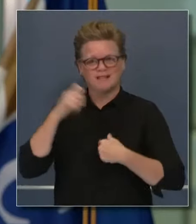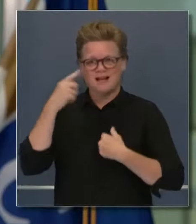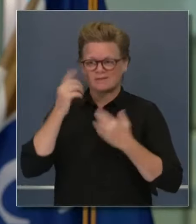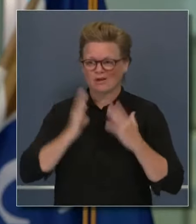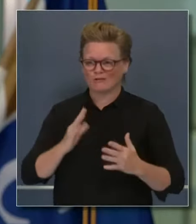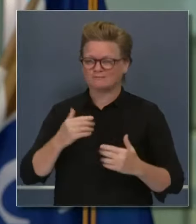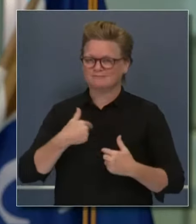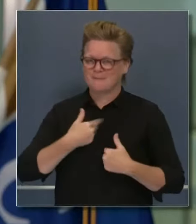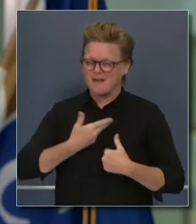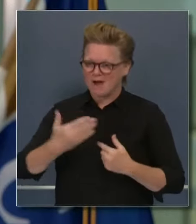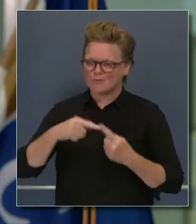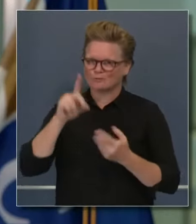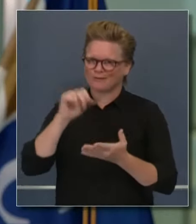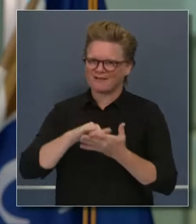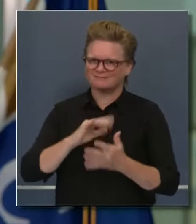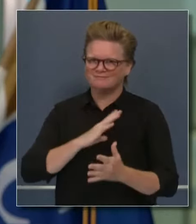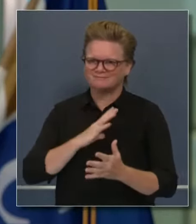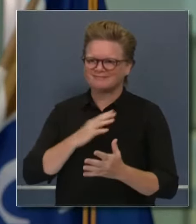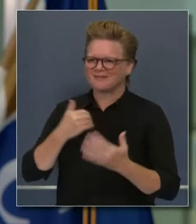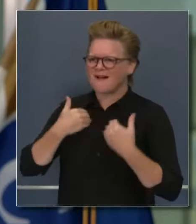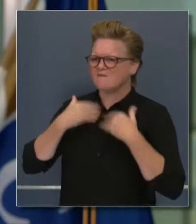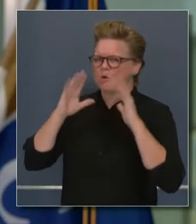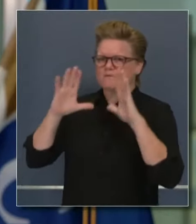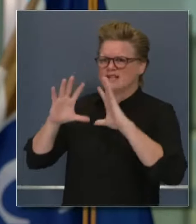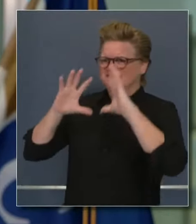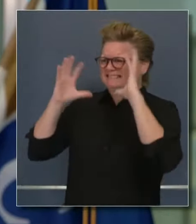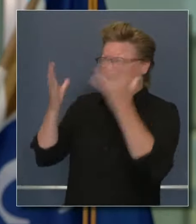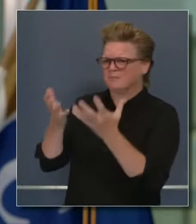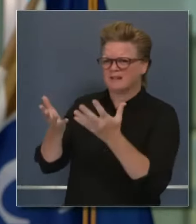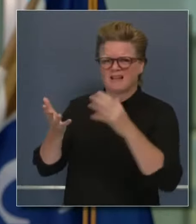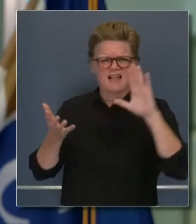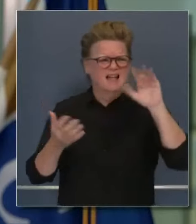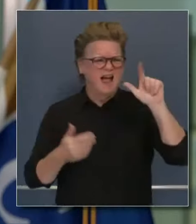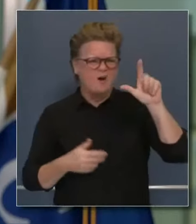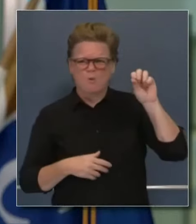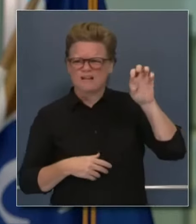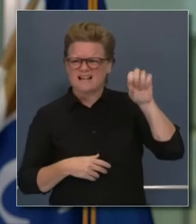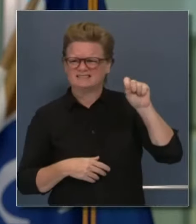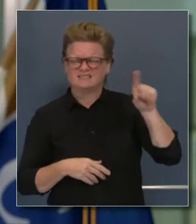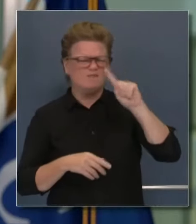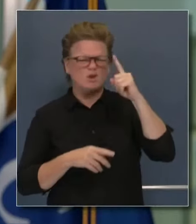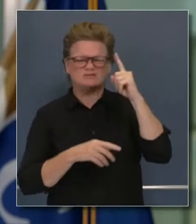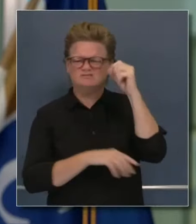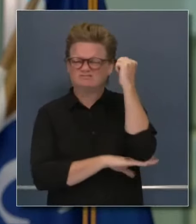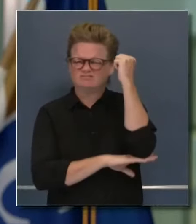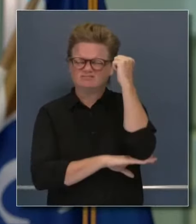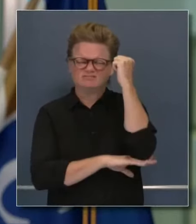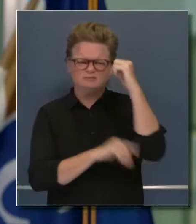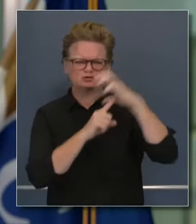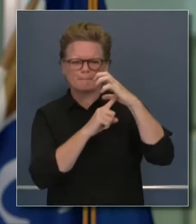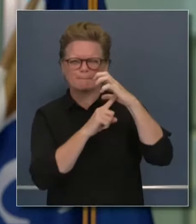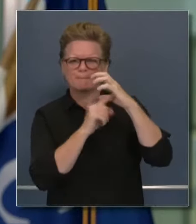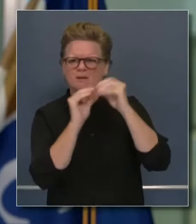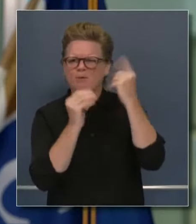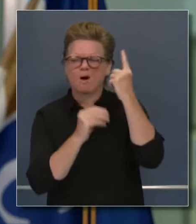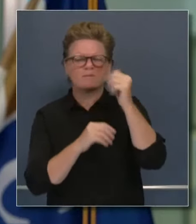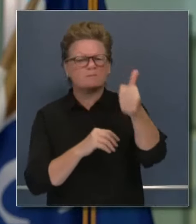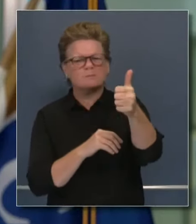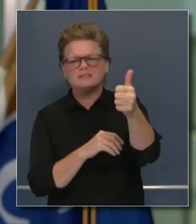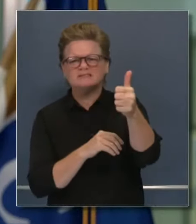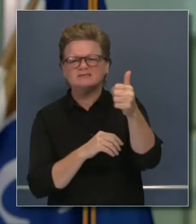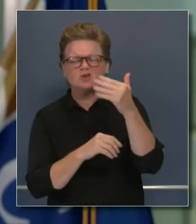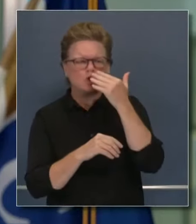Service, which is best in class. And so we continue to do our job, continue to recognize that